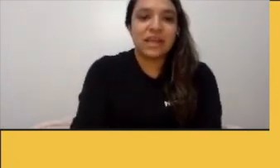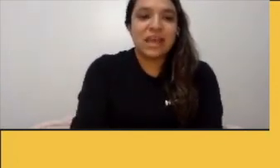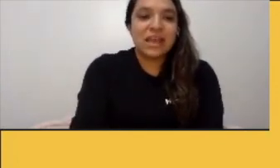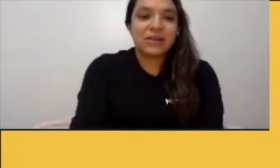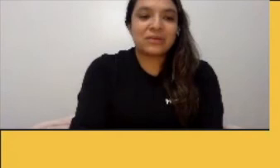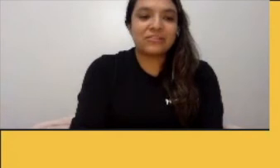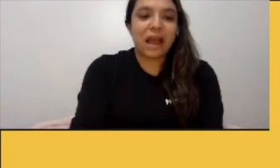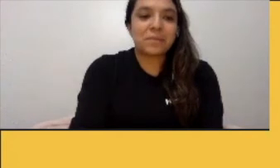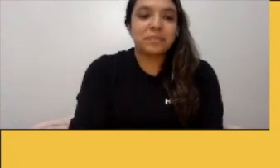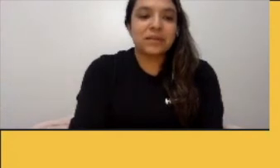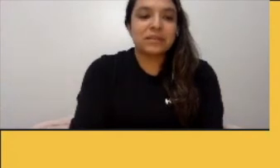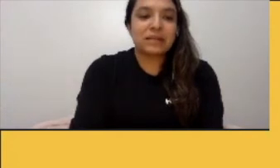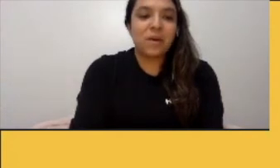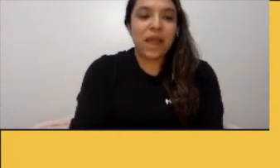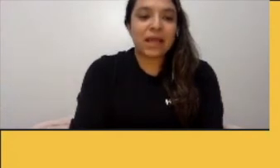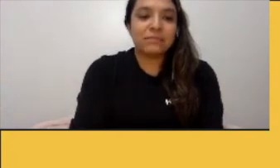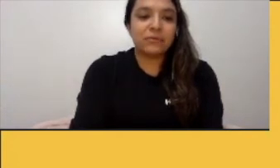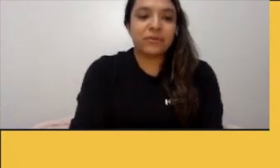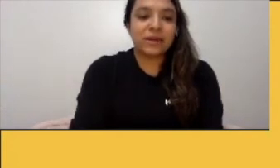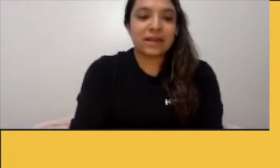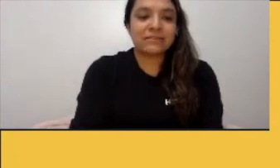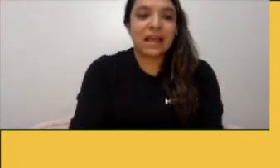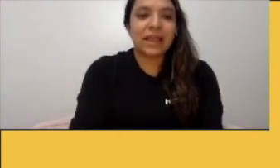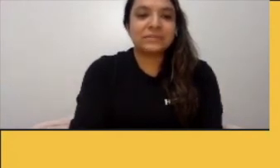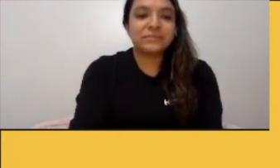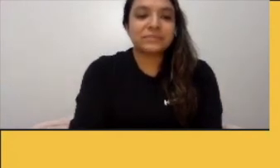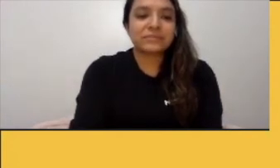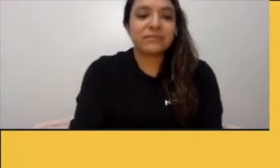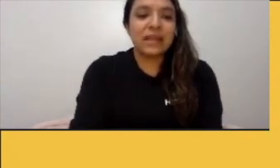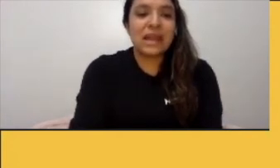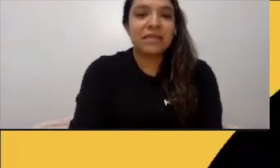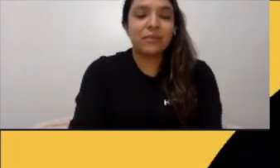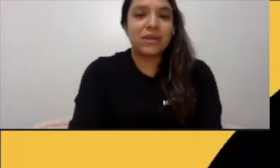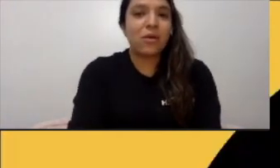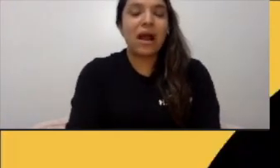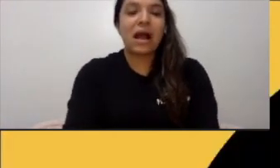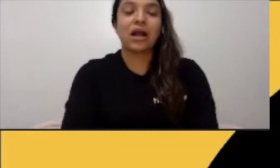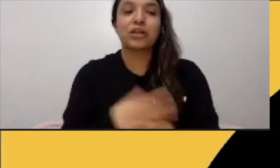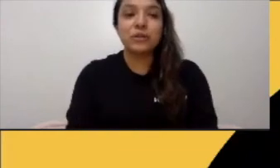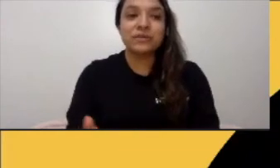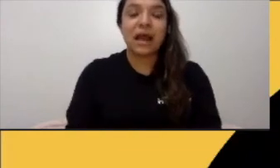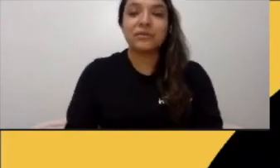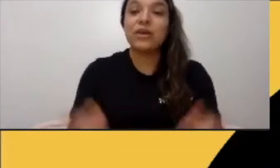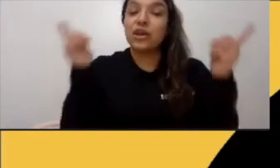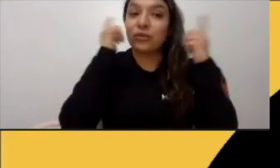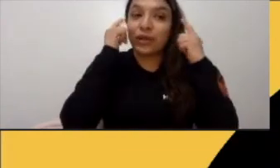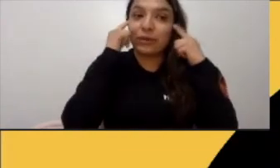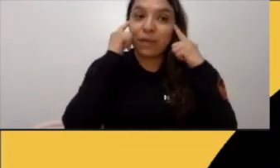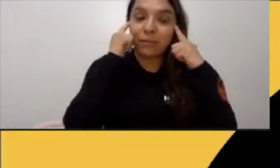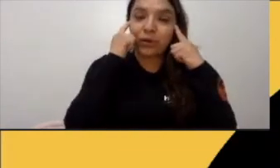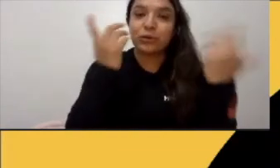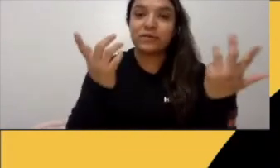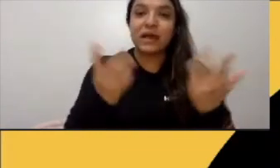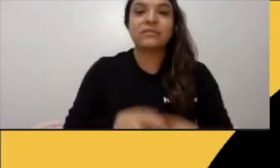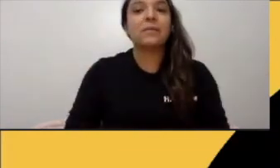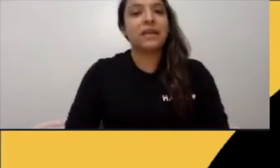expression. Great job. Let's go ahead and move to our next slide. Now that we know our glue sounds, you can